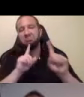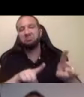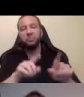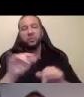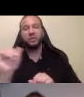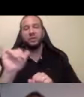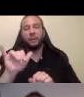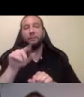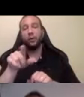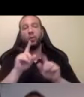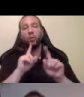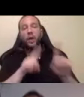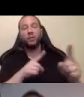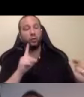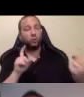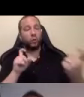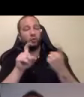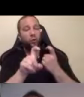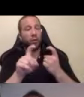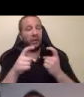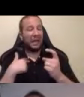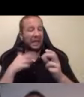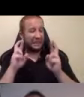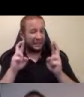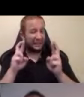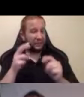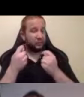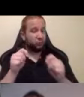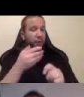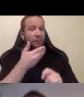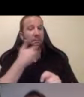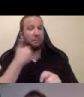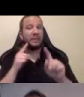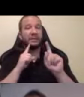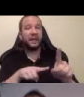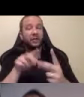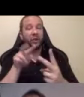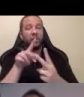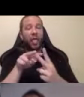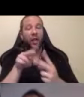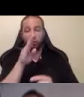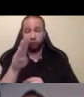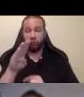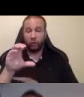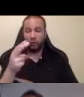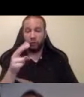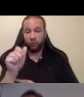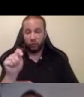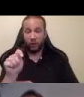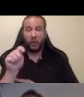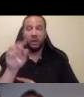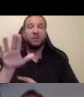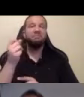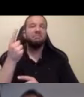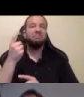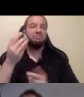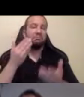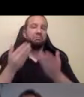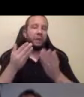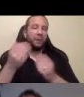Our team will make an effort to respond to the questions either in the chat directly or at the end of the